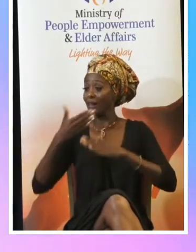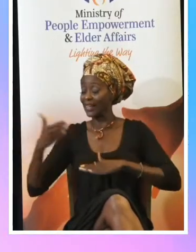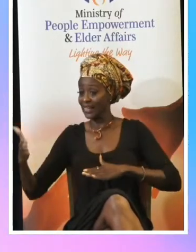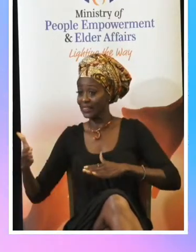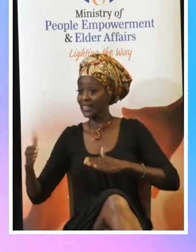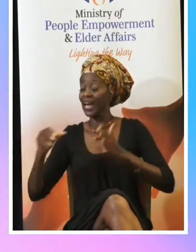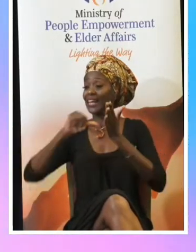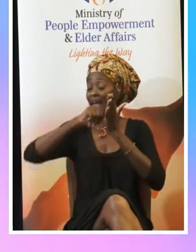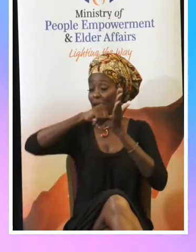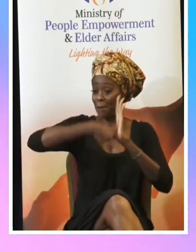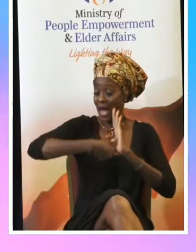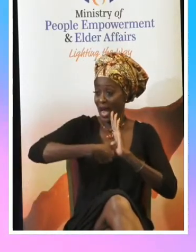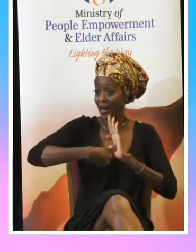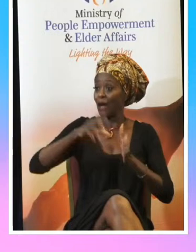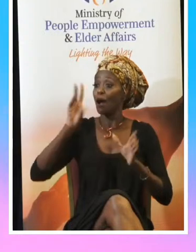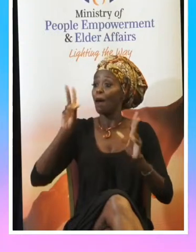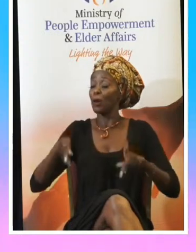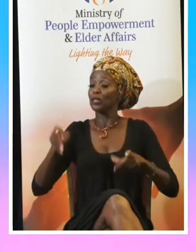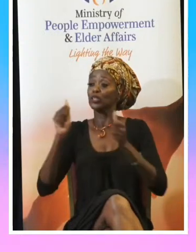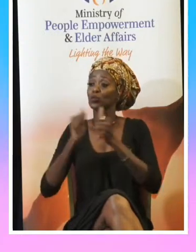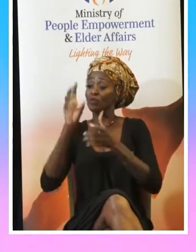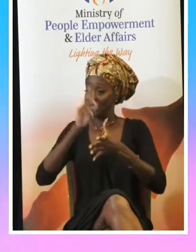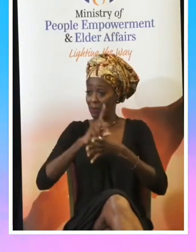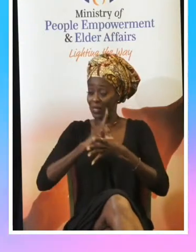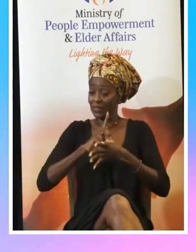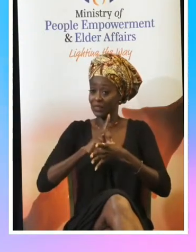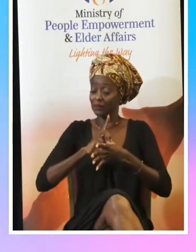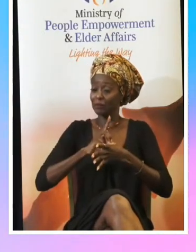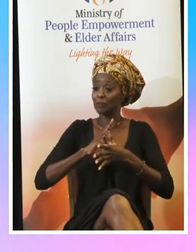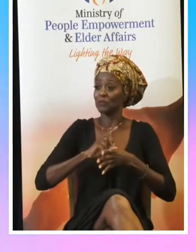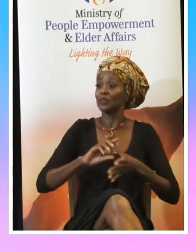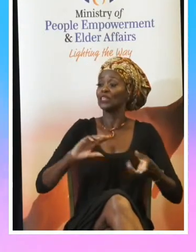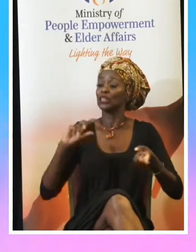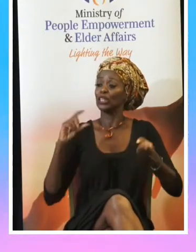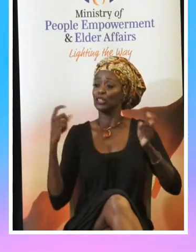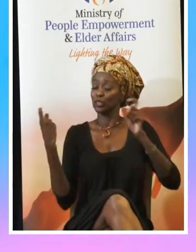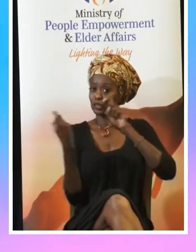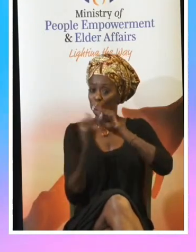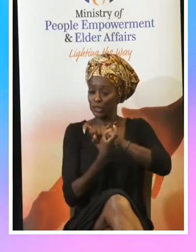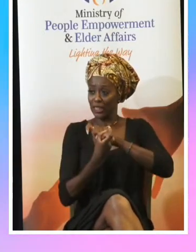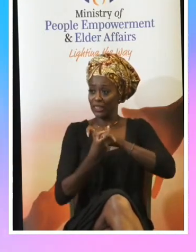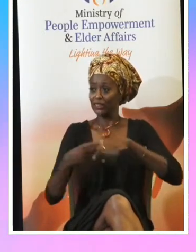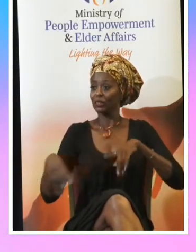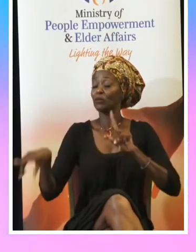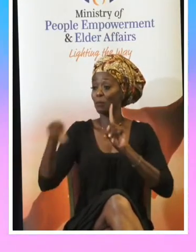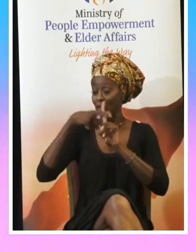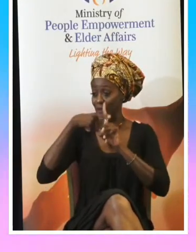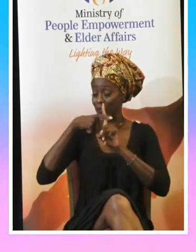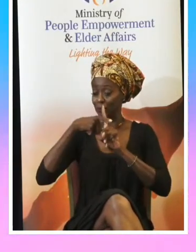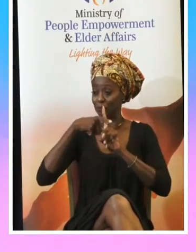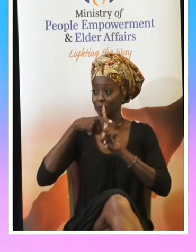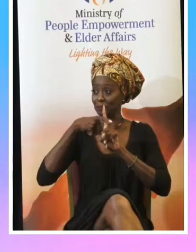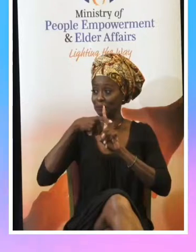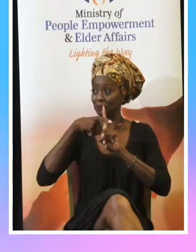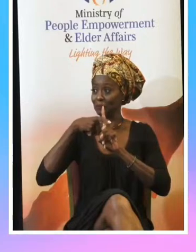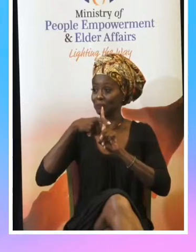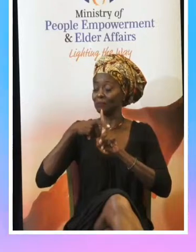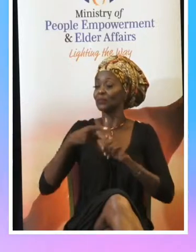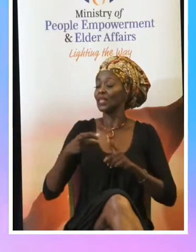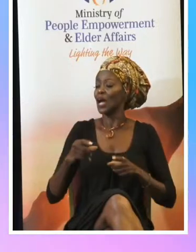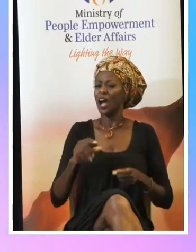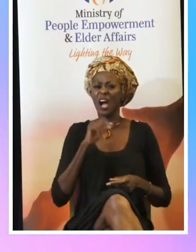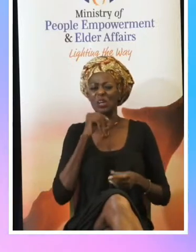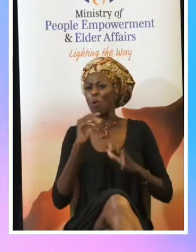sustain them in the psyche of all to achieve the changes we pursue. It is not my intention to prolong this